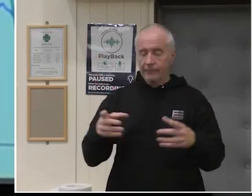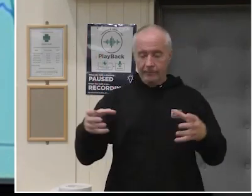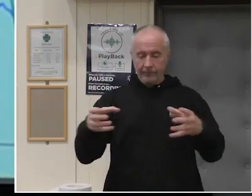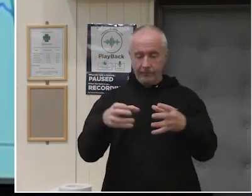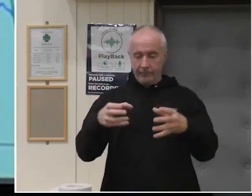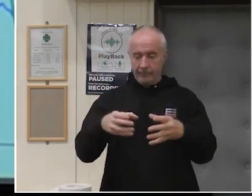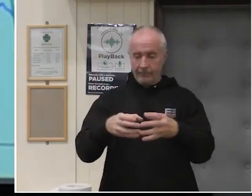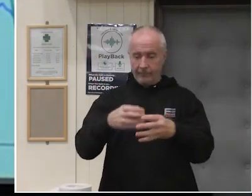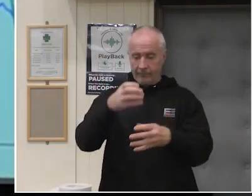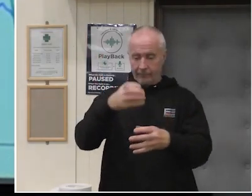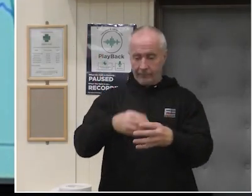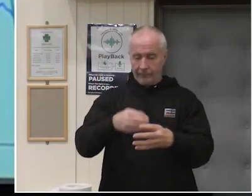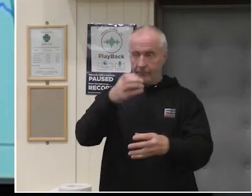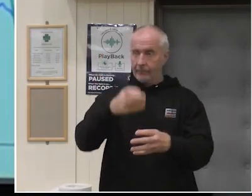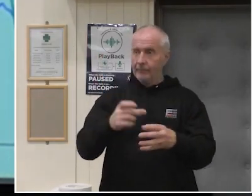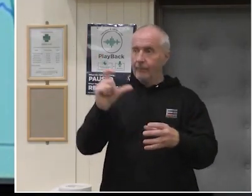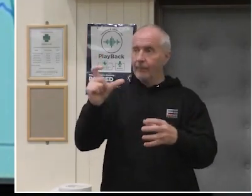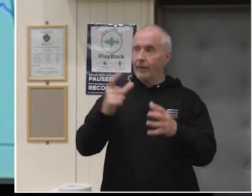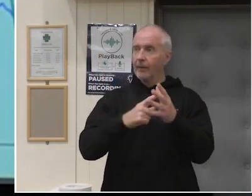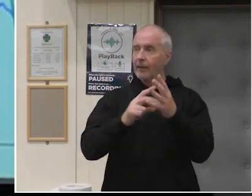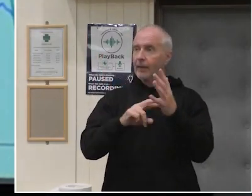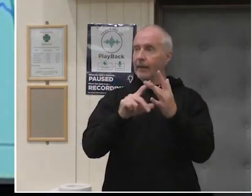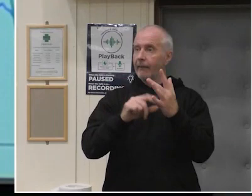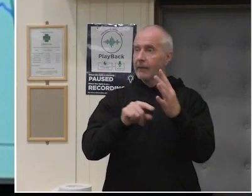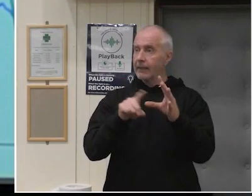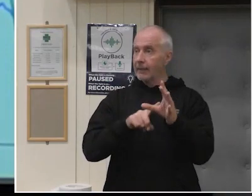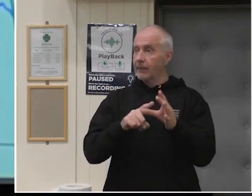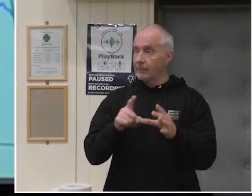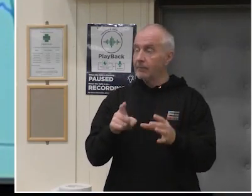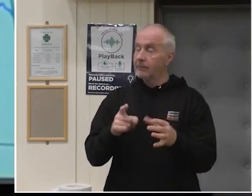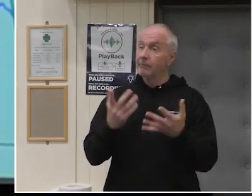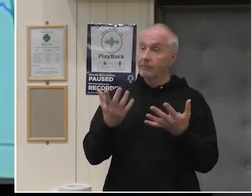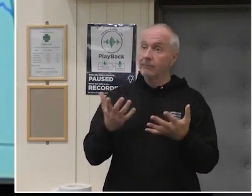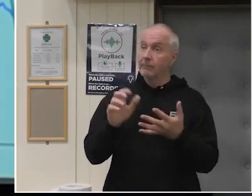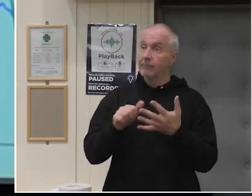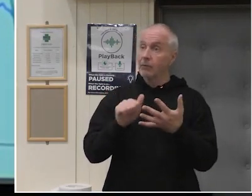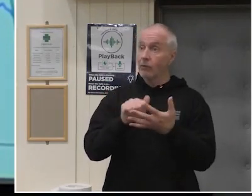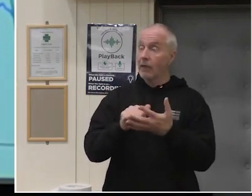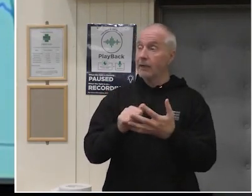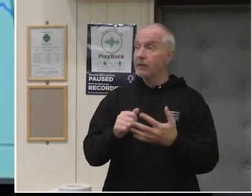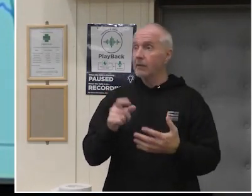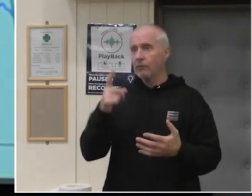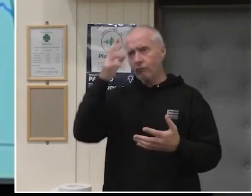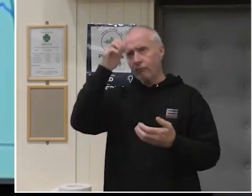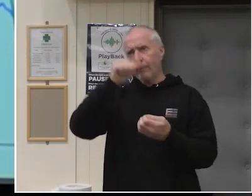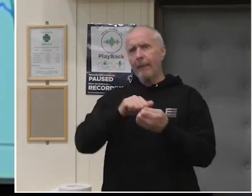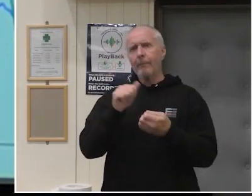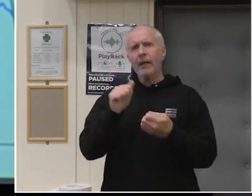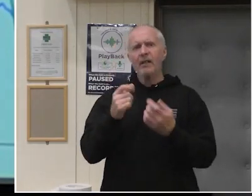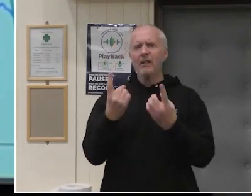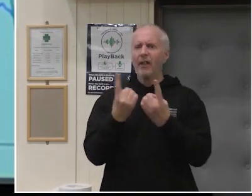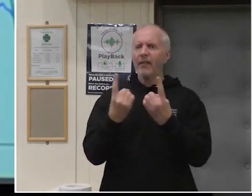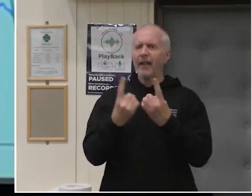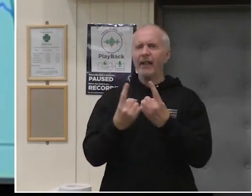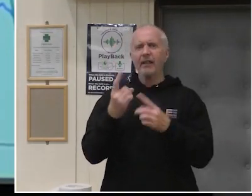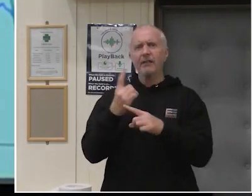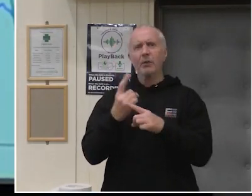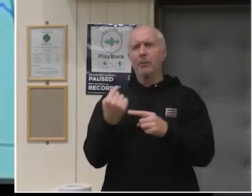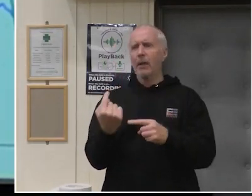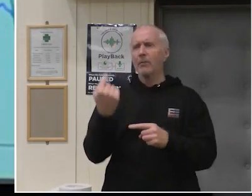cavity. Yeah. So, remember that thing I was talking about before with all of